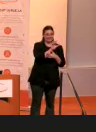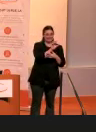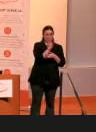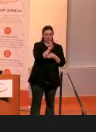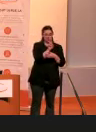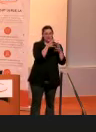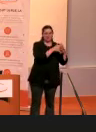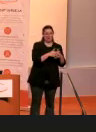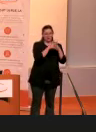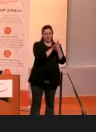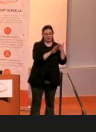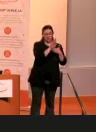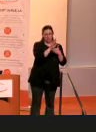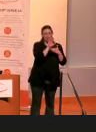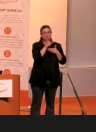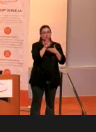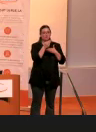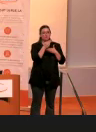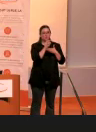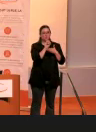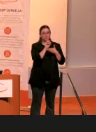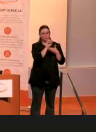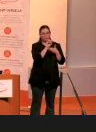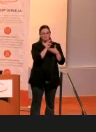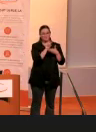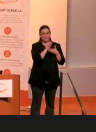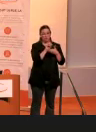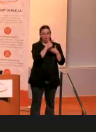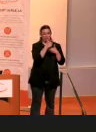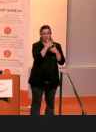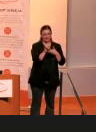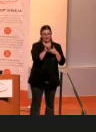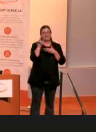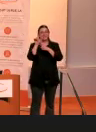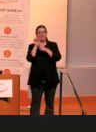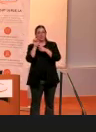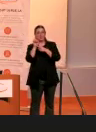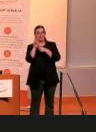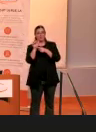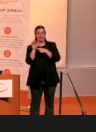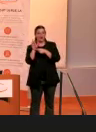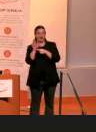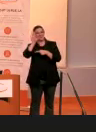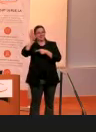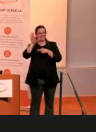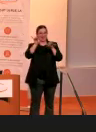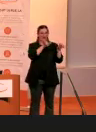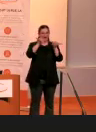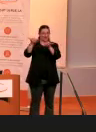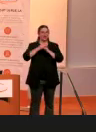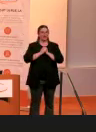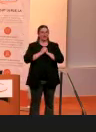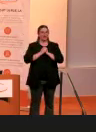the American College of Rheumatology. And they had a consensus group in which their three